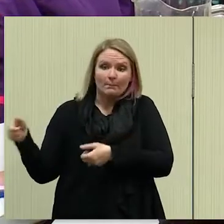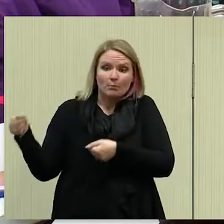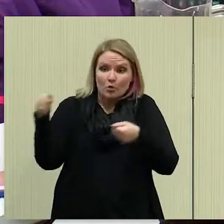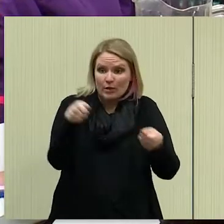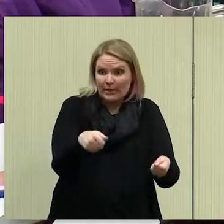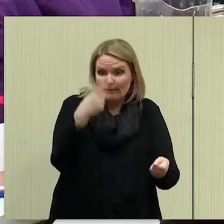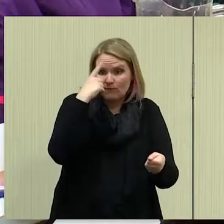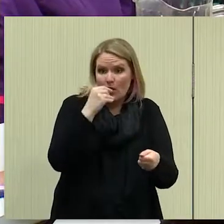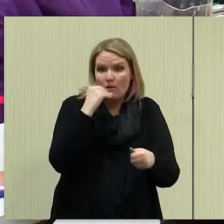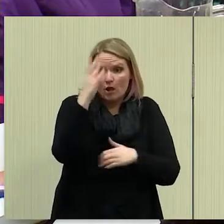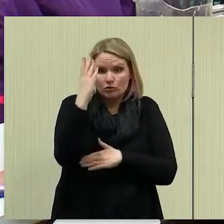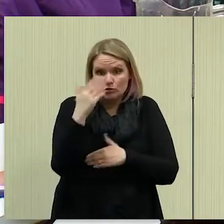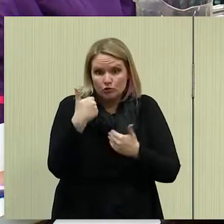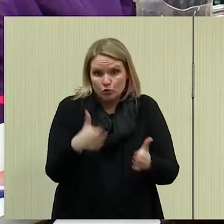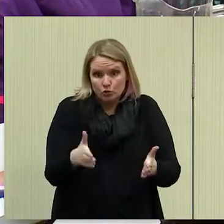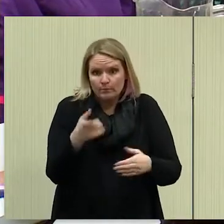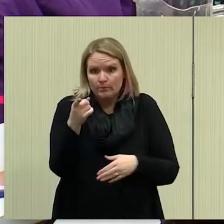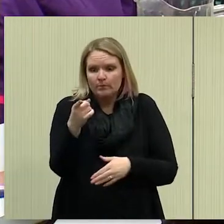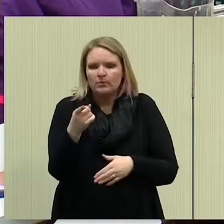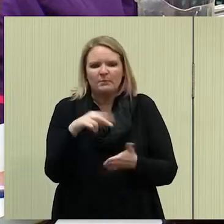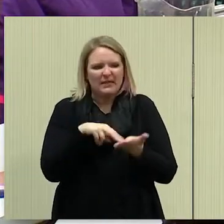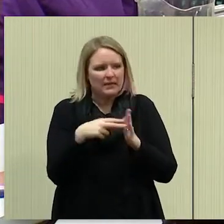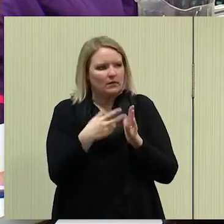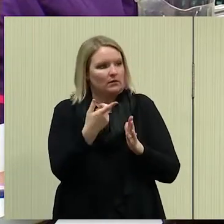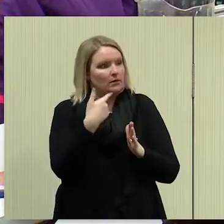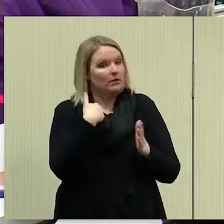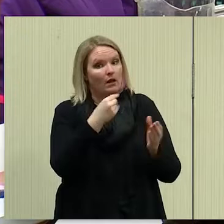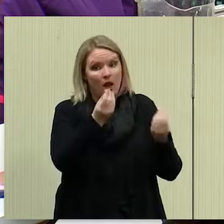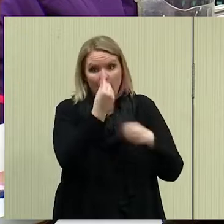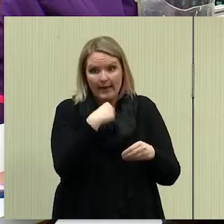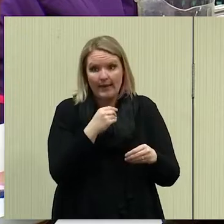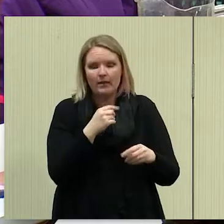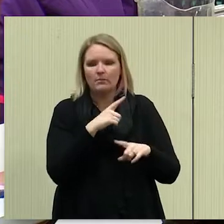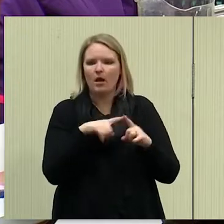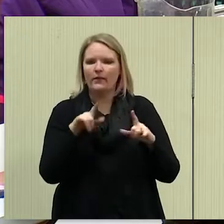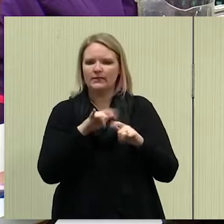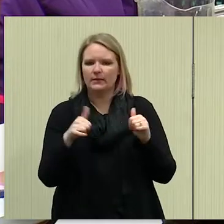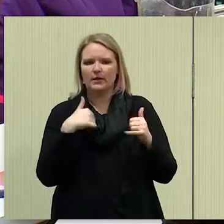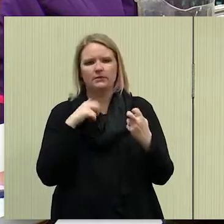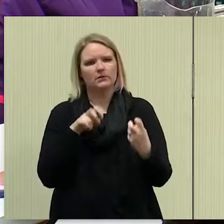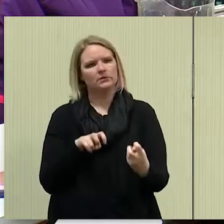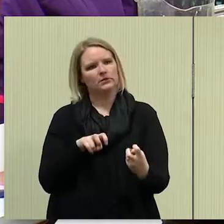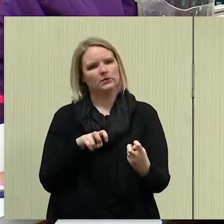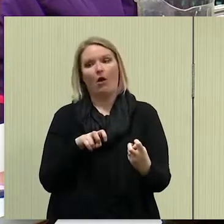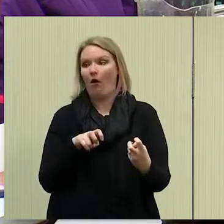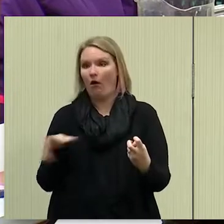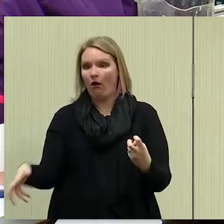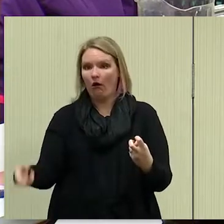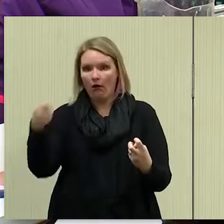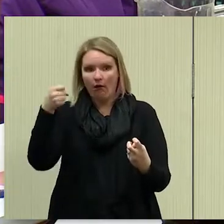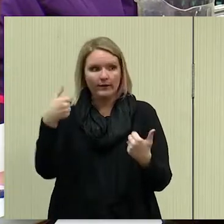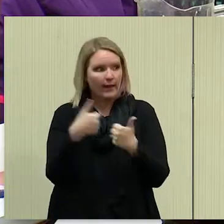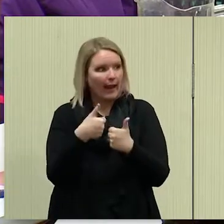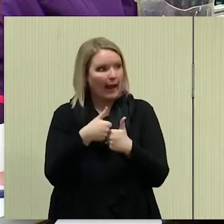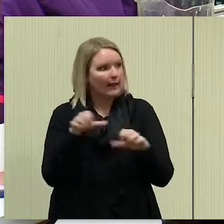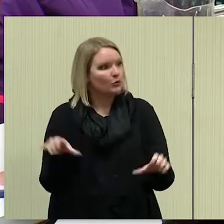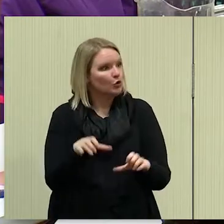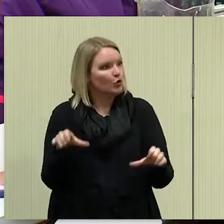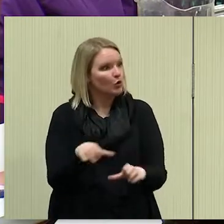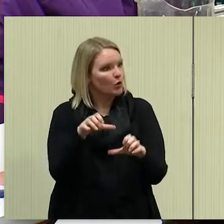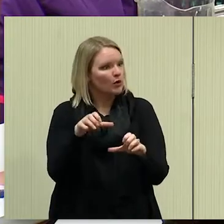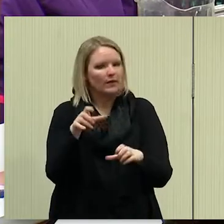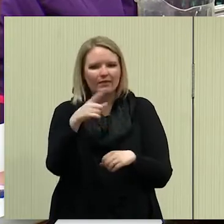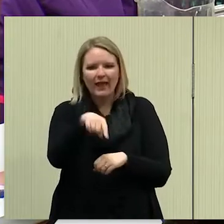the lunchroom cafeteria that gave them something to do while they were sitting at the table with these other peers that they didn't